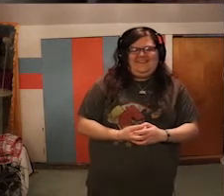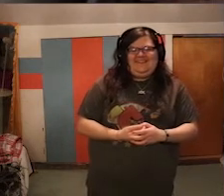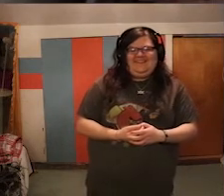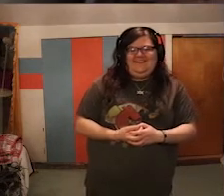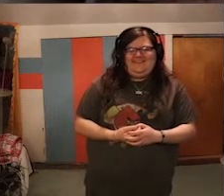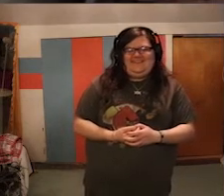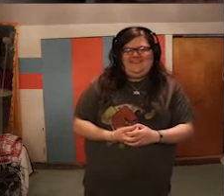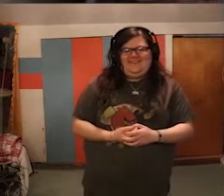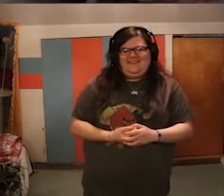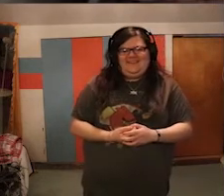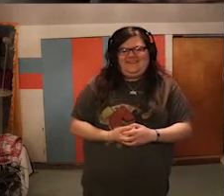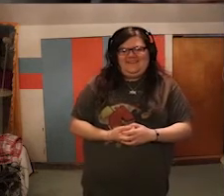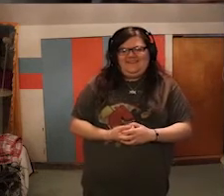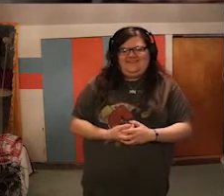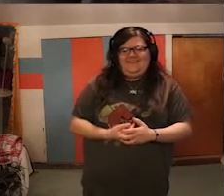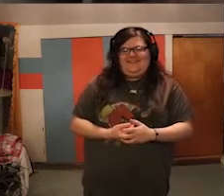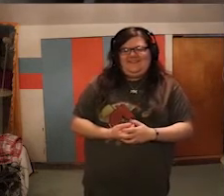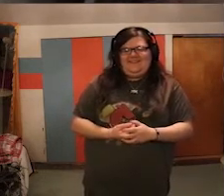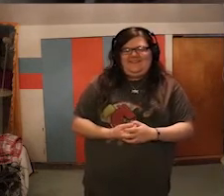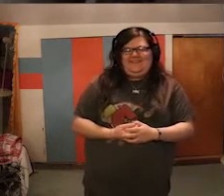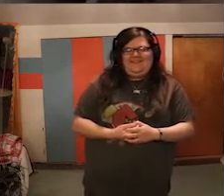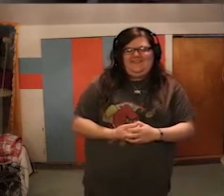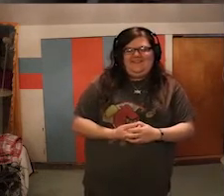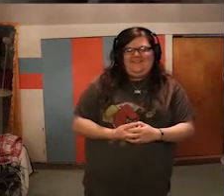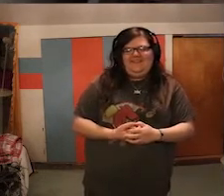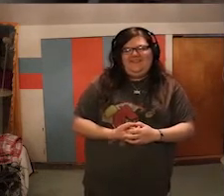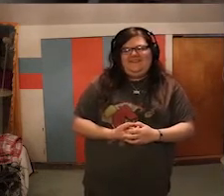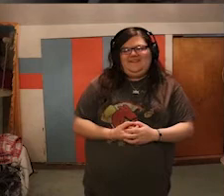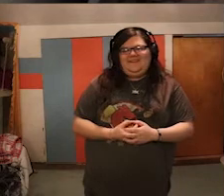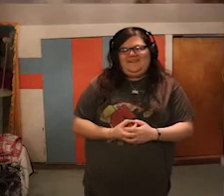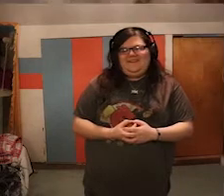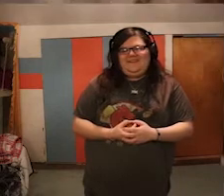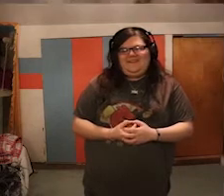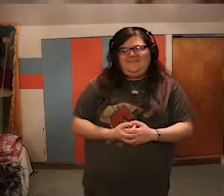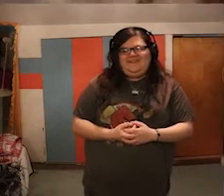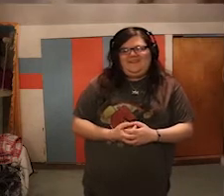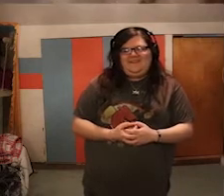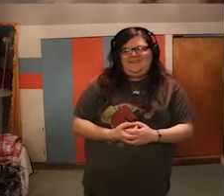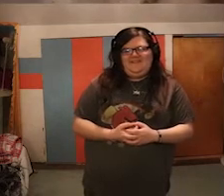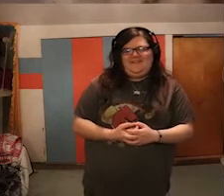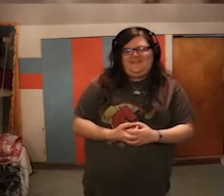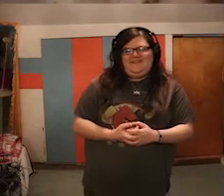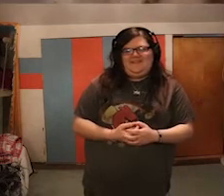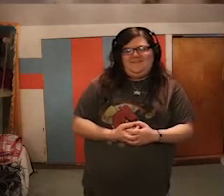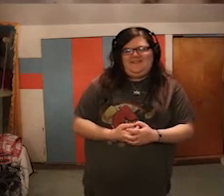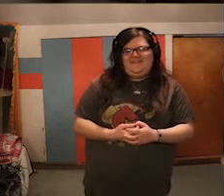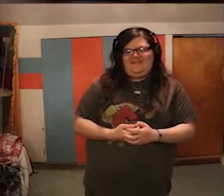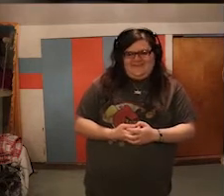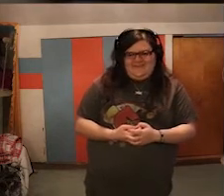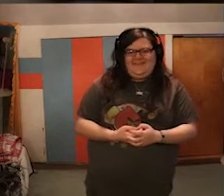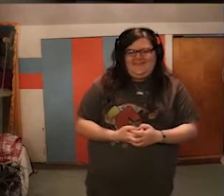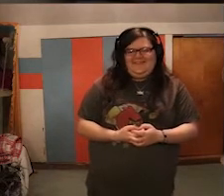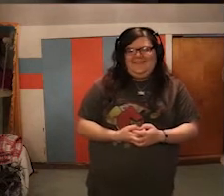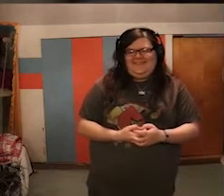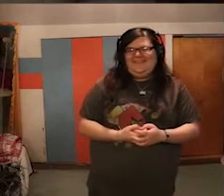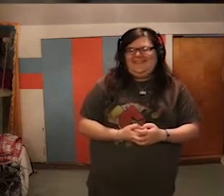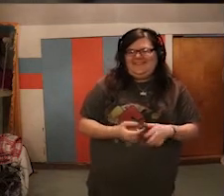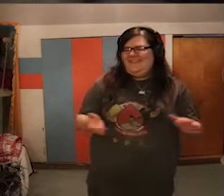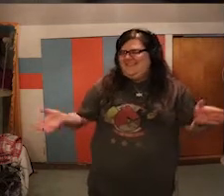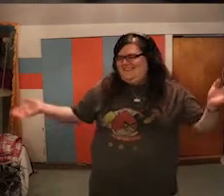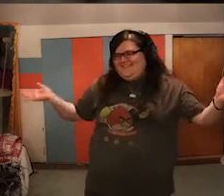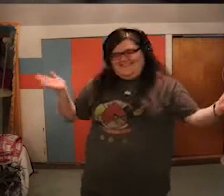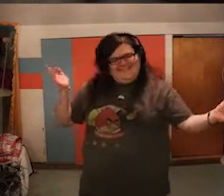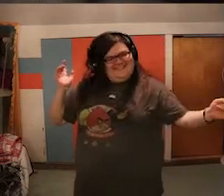I'll hop up in the Wraith with you. That's a Rolls Royce. Have stars in your eyes in the morning or be dead by the daylight, this a warning. Spirits